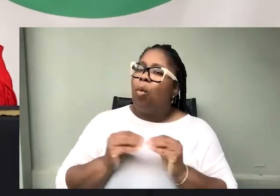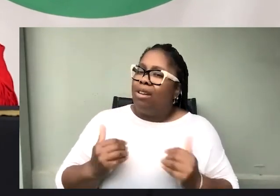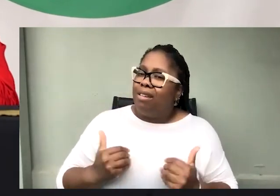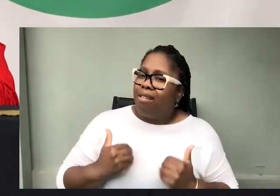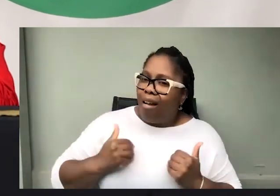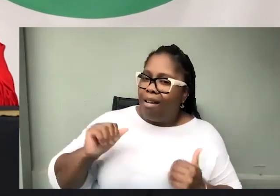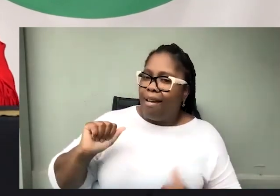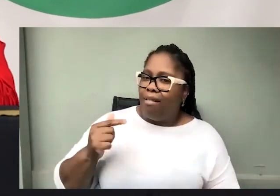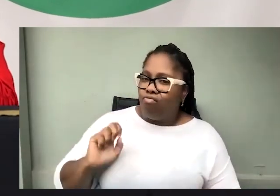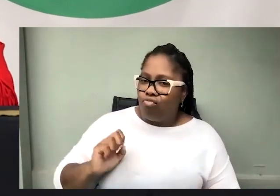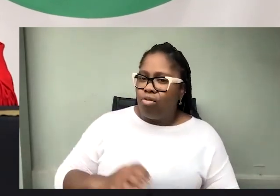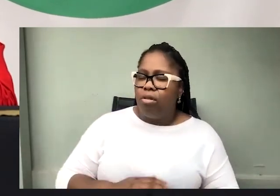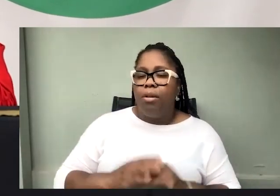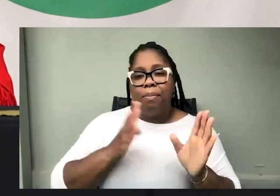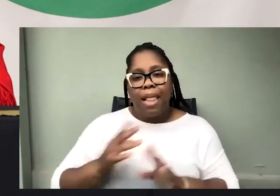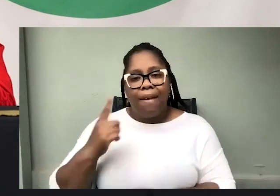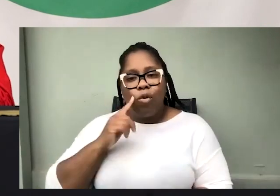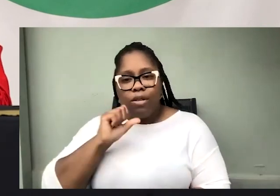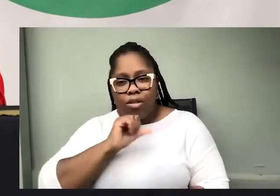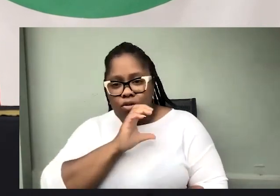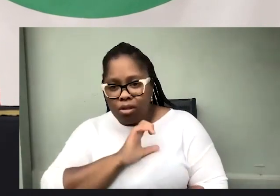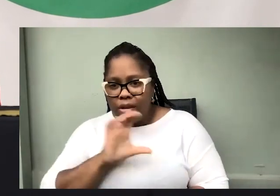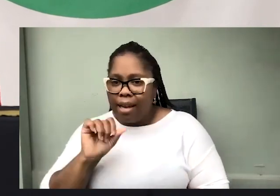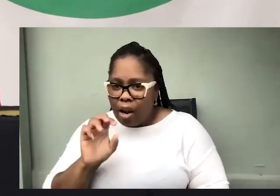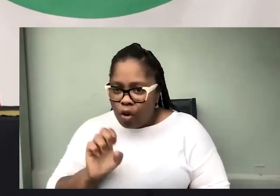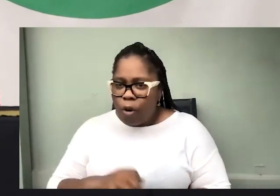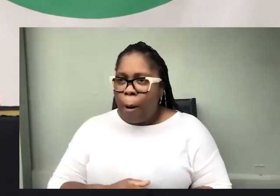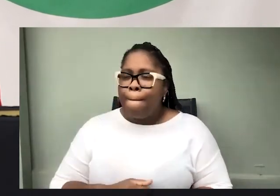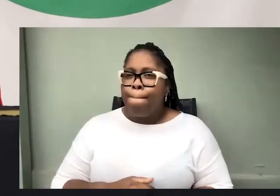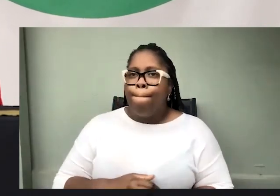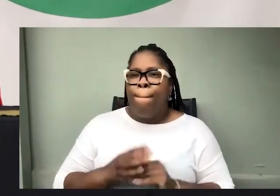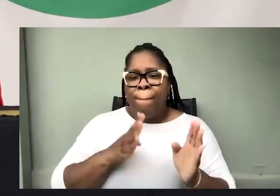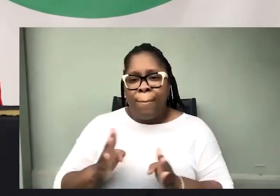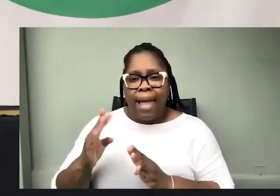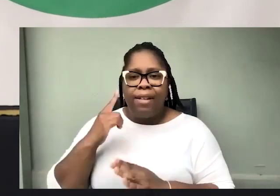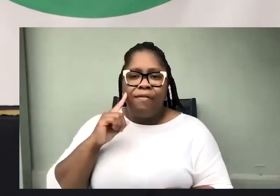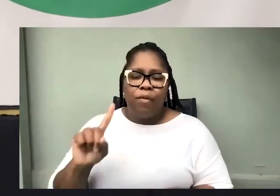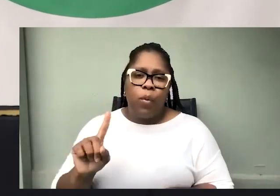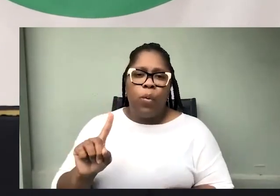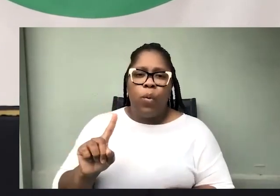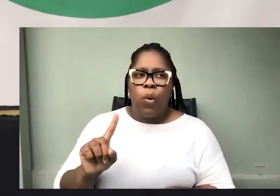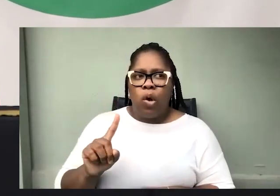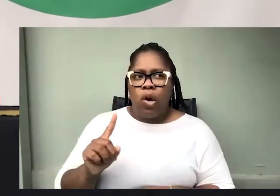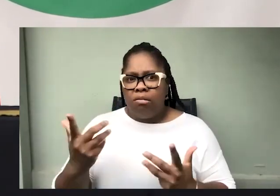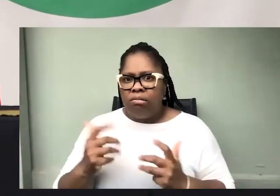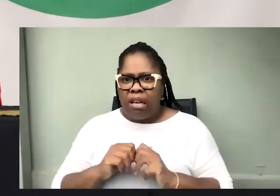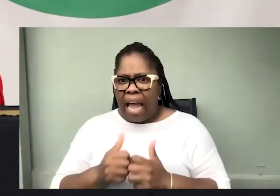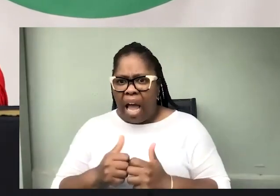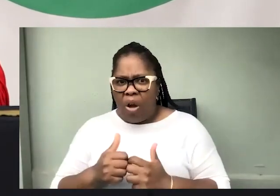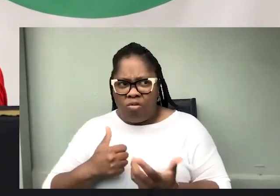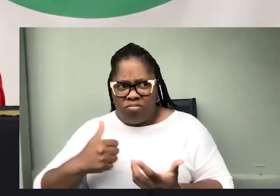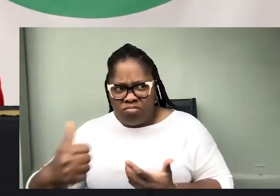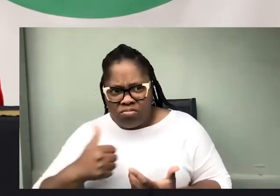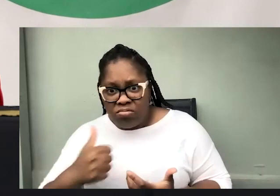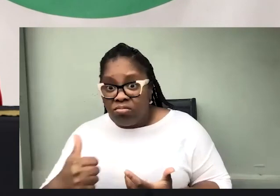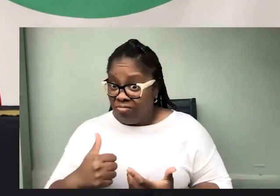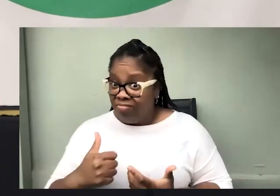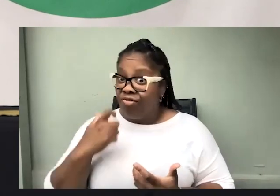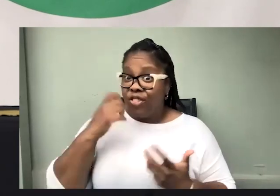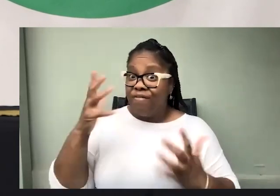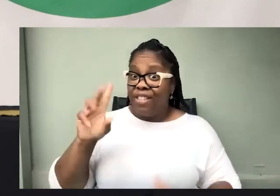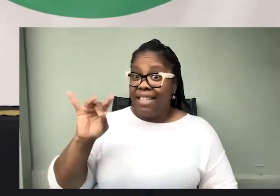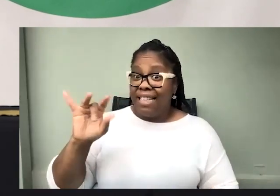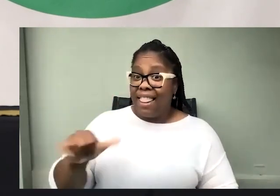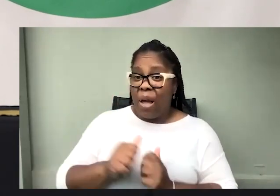age, plans for senior care, plans for, how might they get around. We've just done that with my